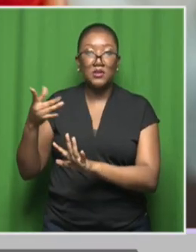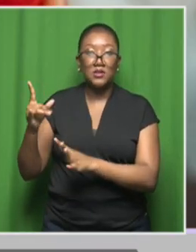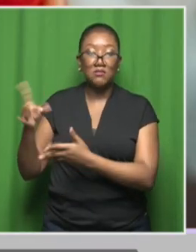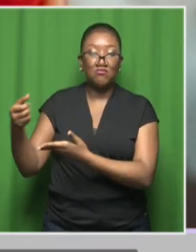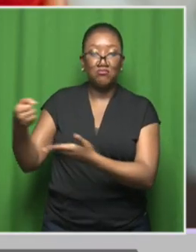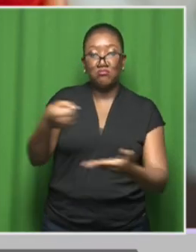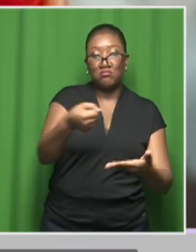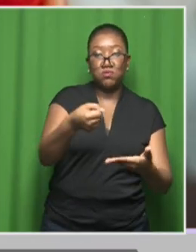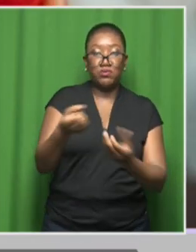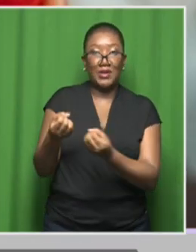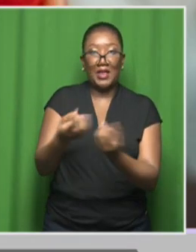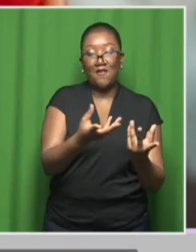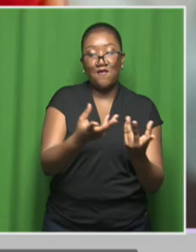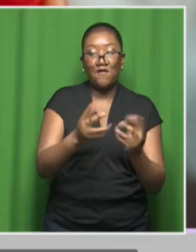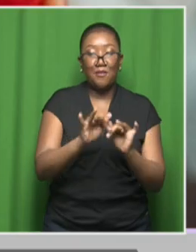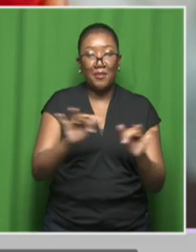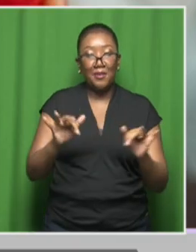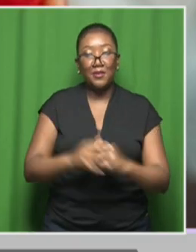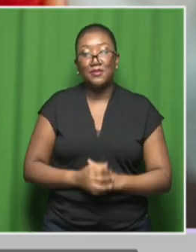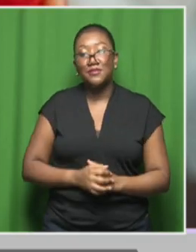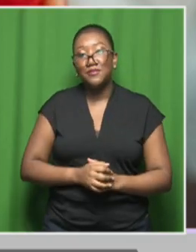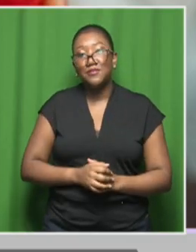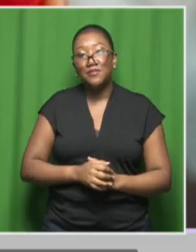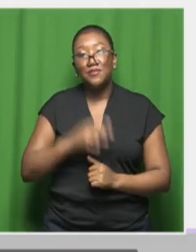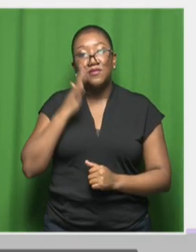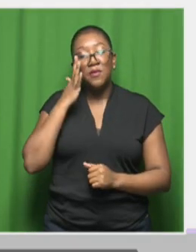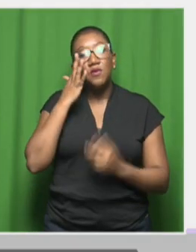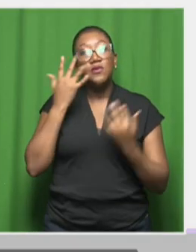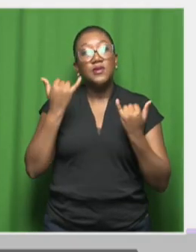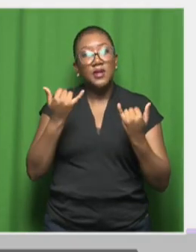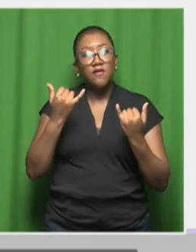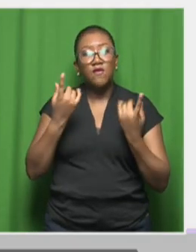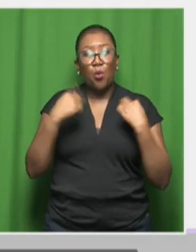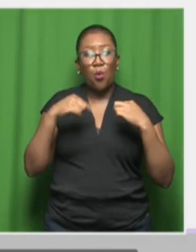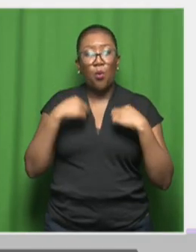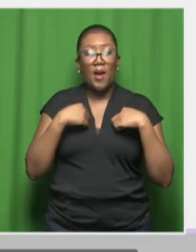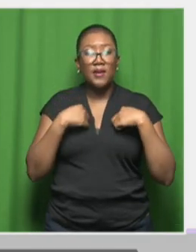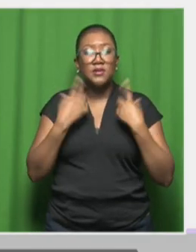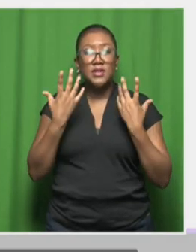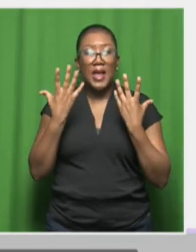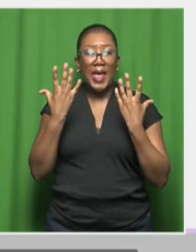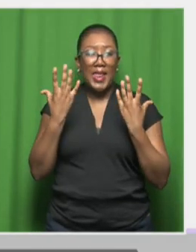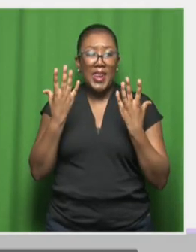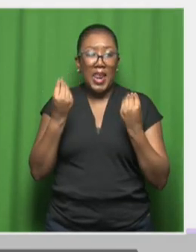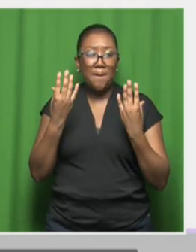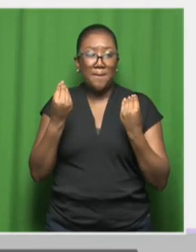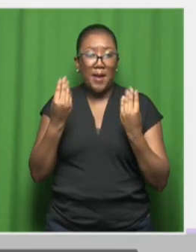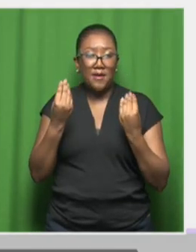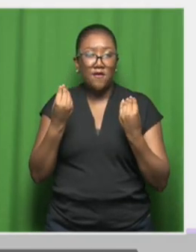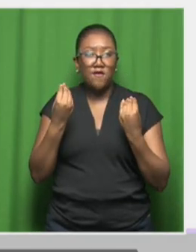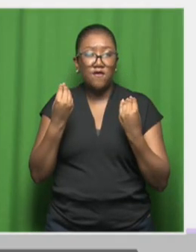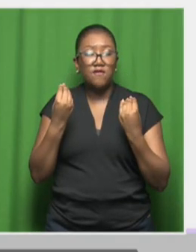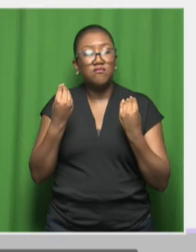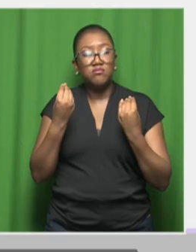Thandi, what levels of blood supply should we ideally be at, and where are we currently